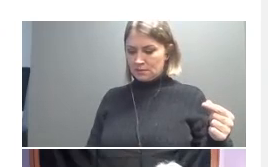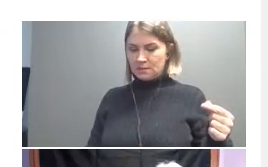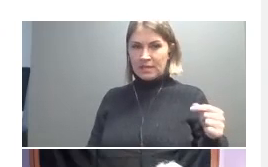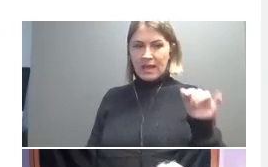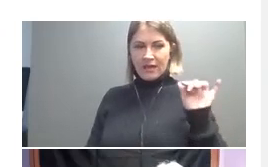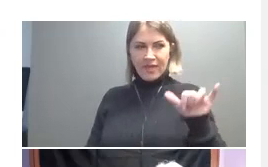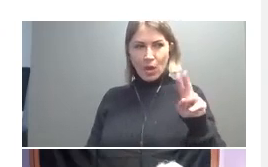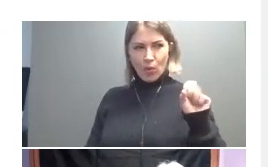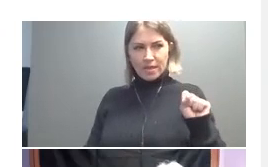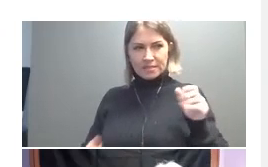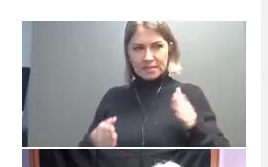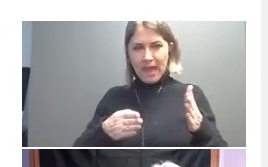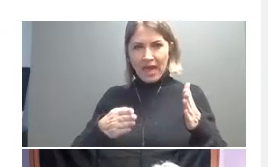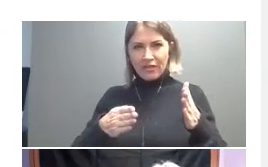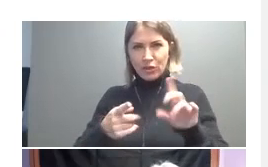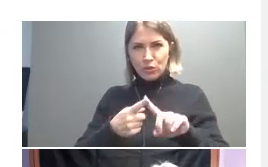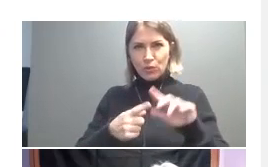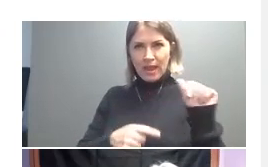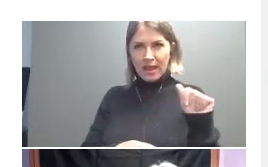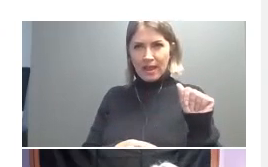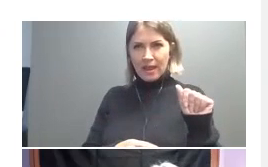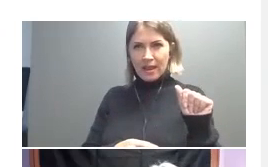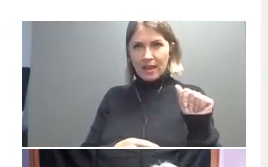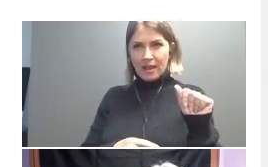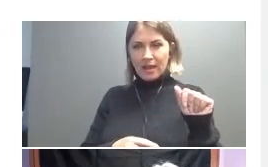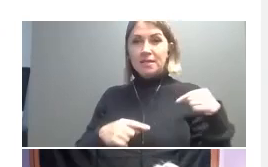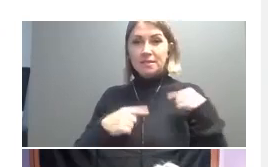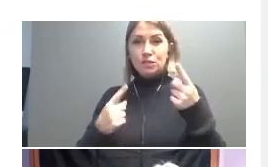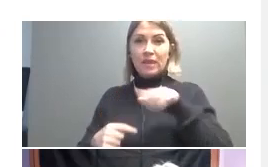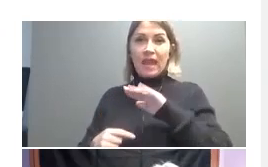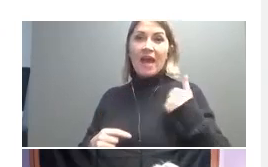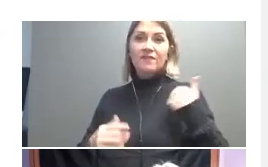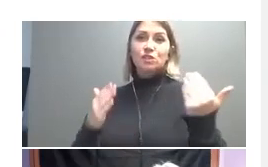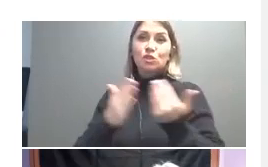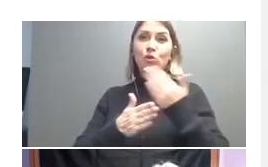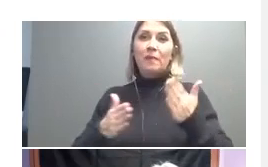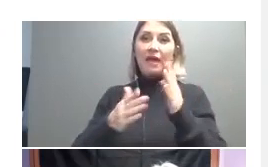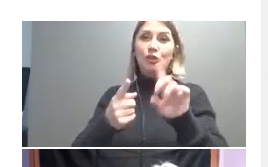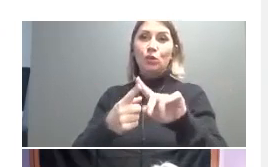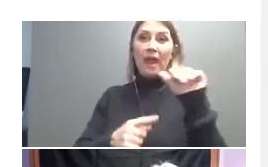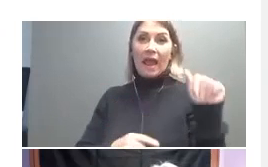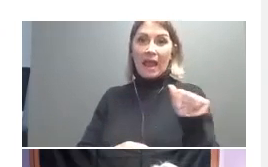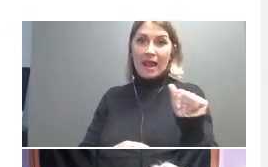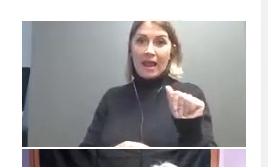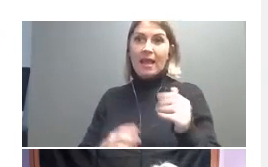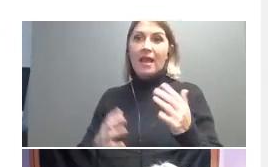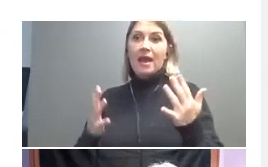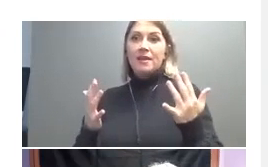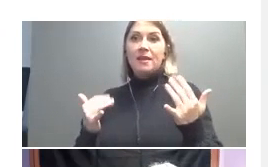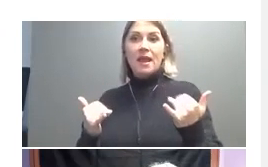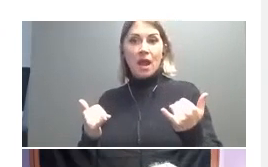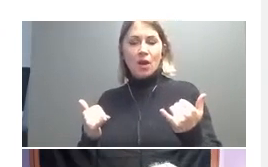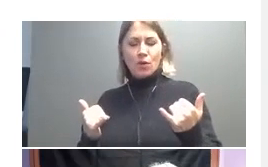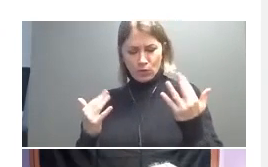was our path to A. Now since we have this new path to A, now